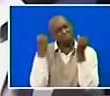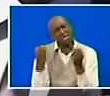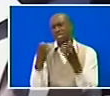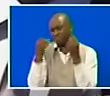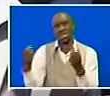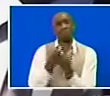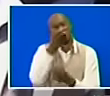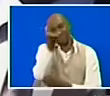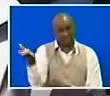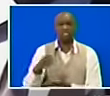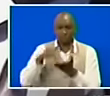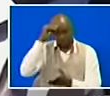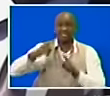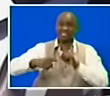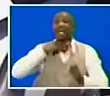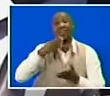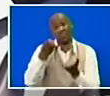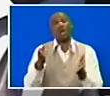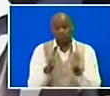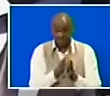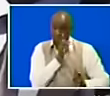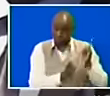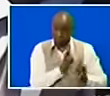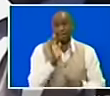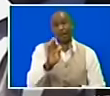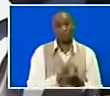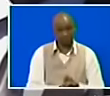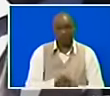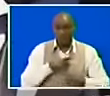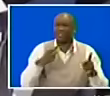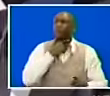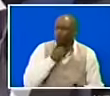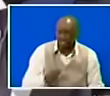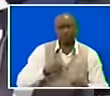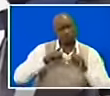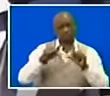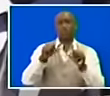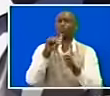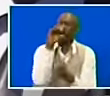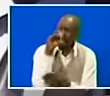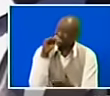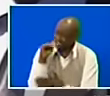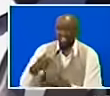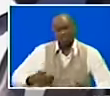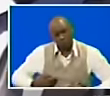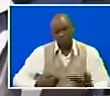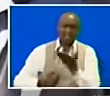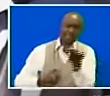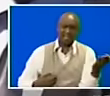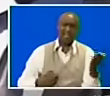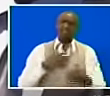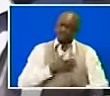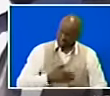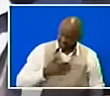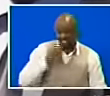where students have been killed by lovers. But we want to really continue asking young people, can you